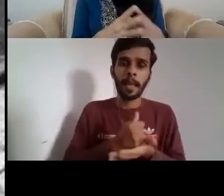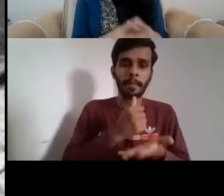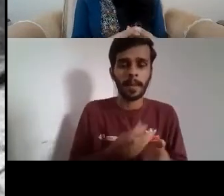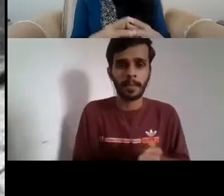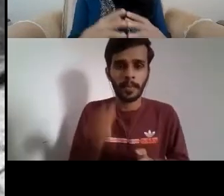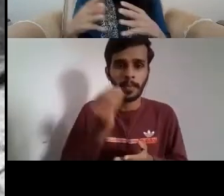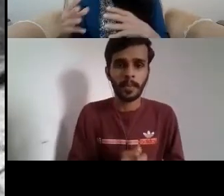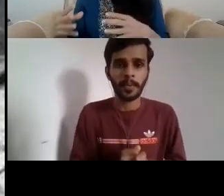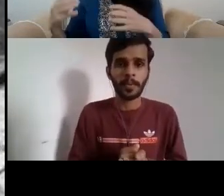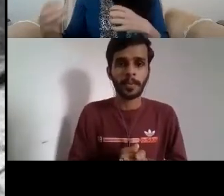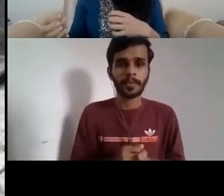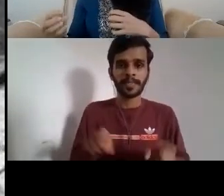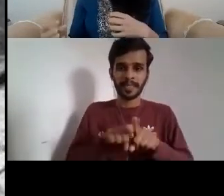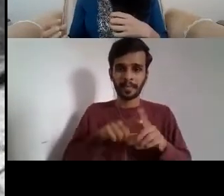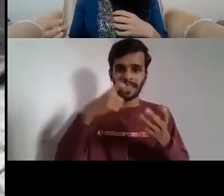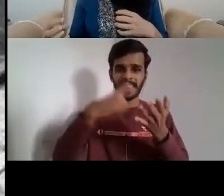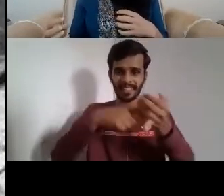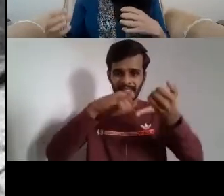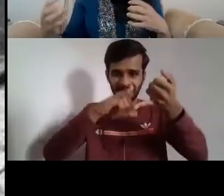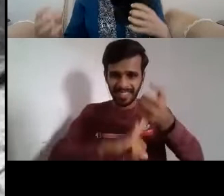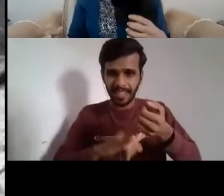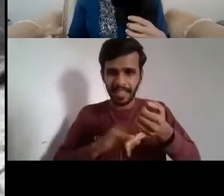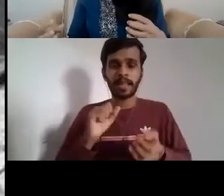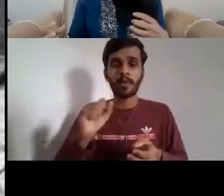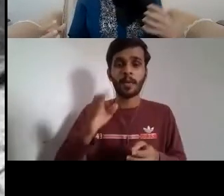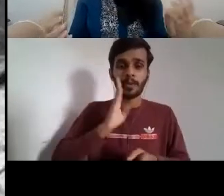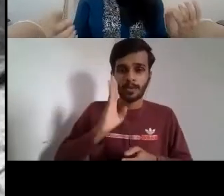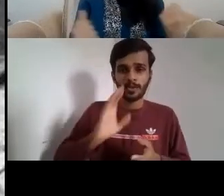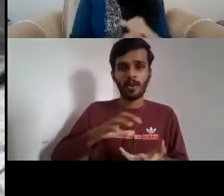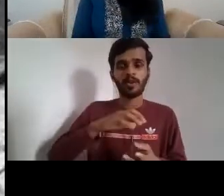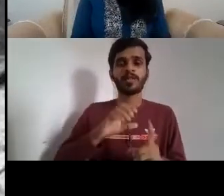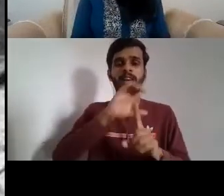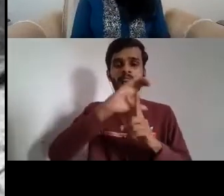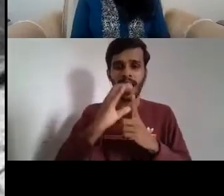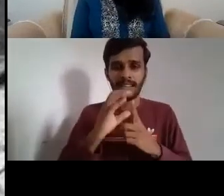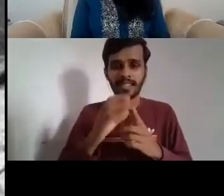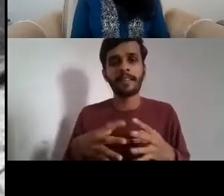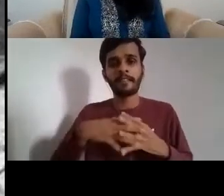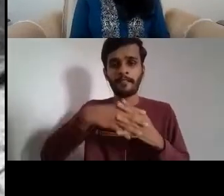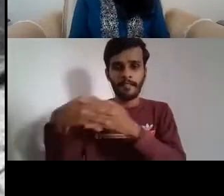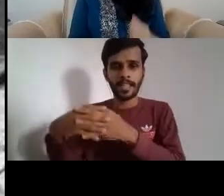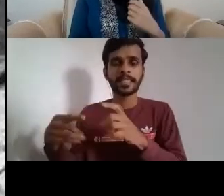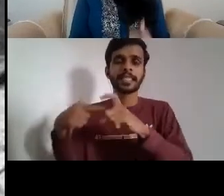it was possible to bridge the musical cultures of the West and the East. Their